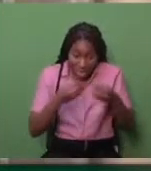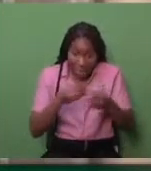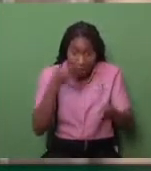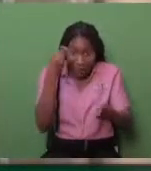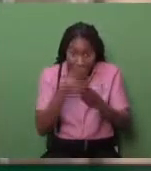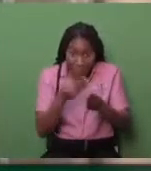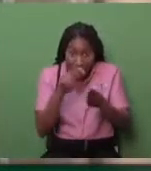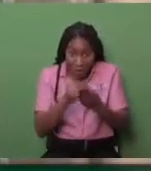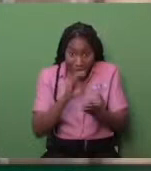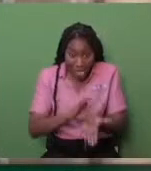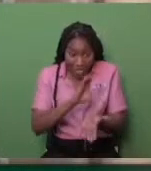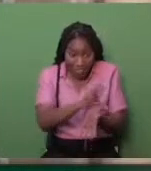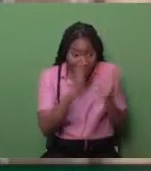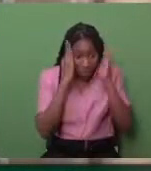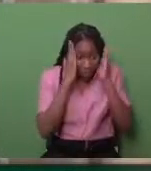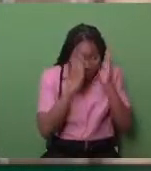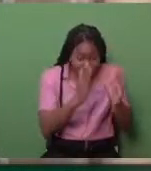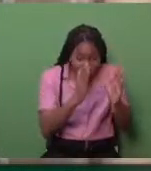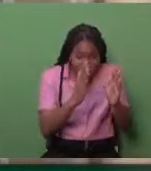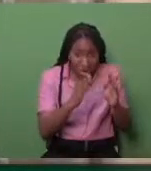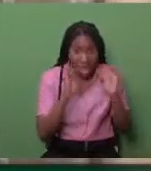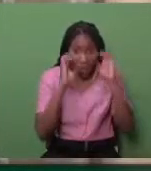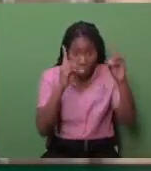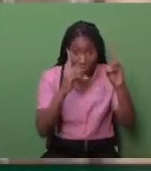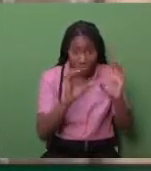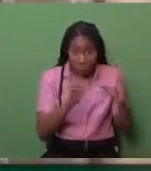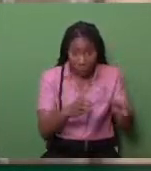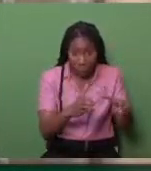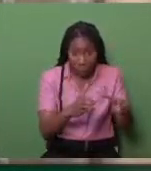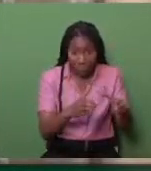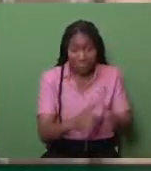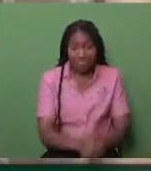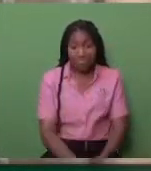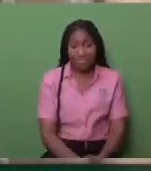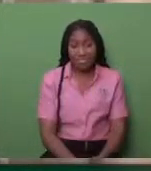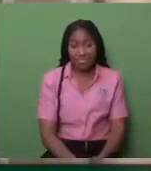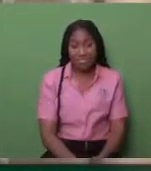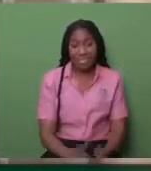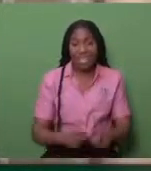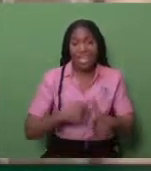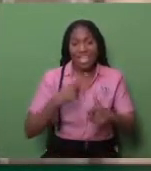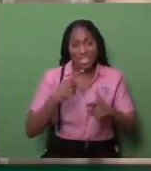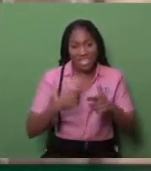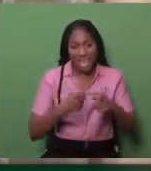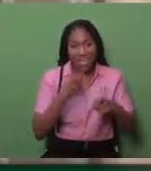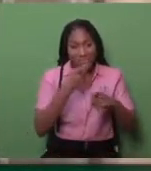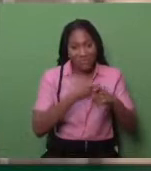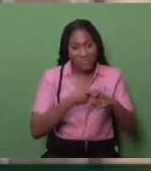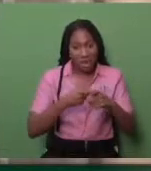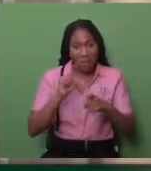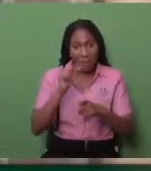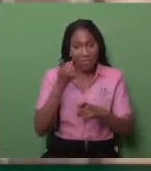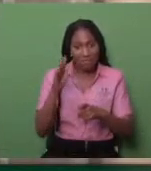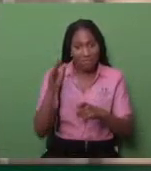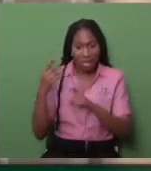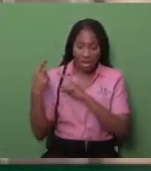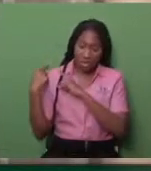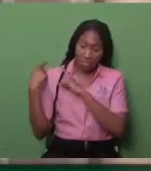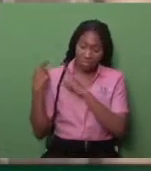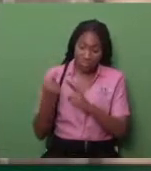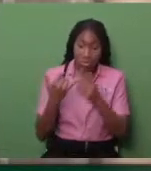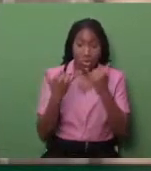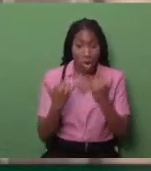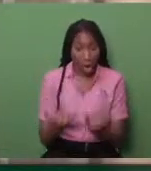ministry, to this crucial sector, then over the six-year period they've been in government, education would